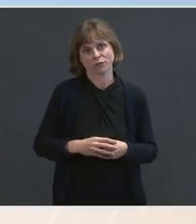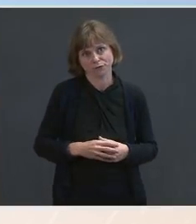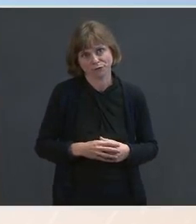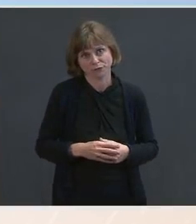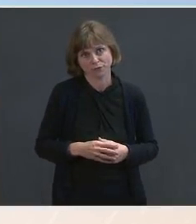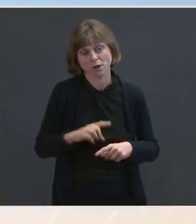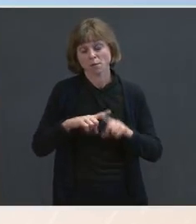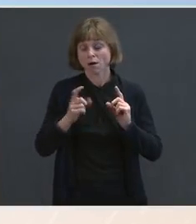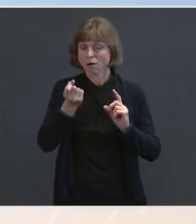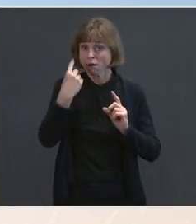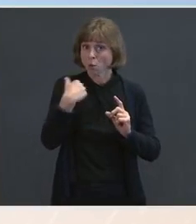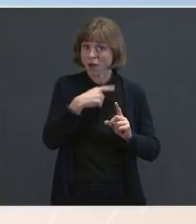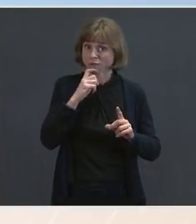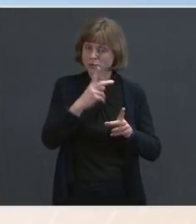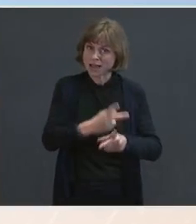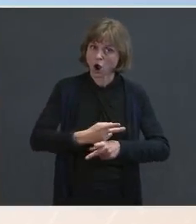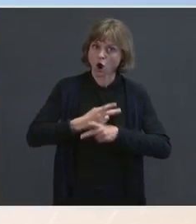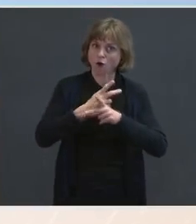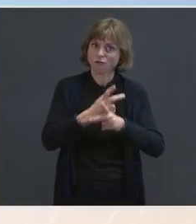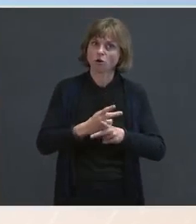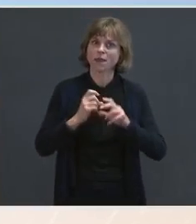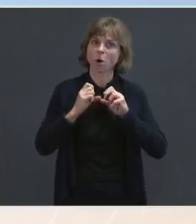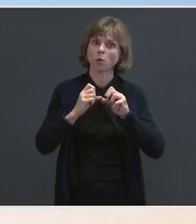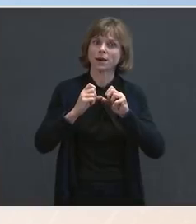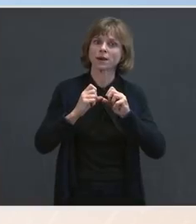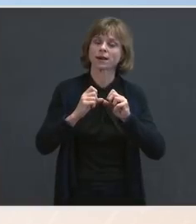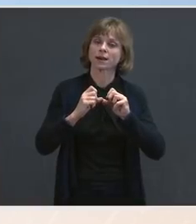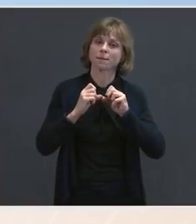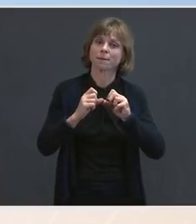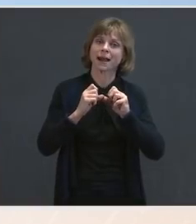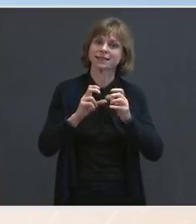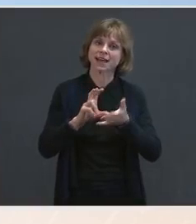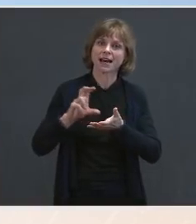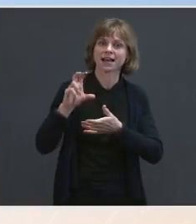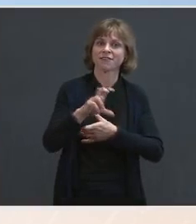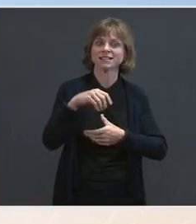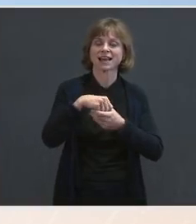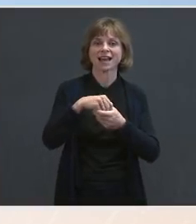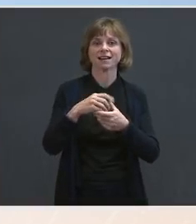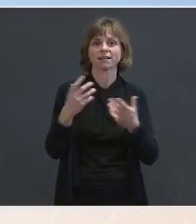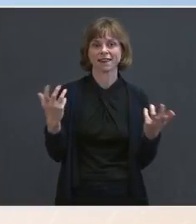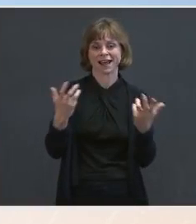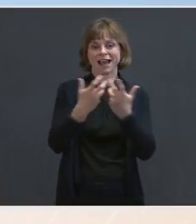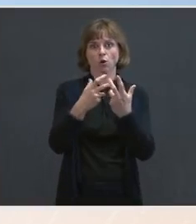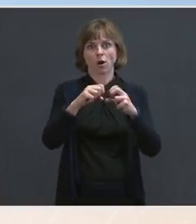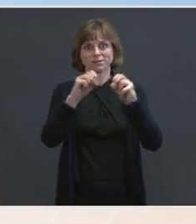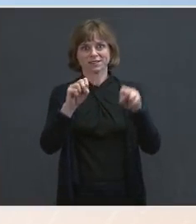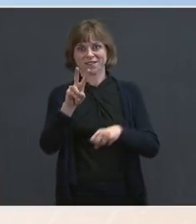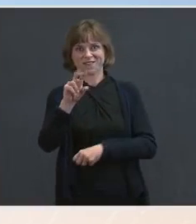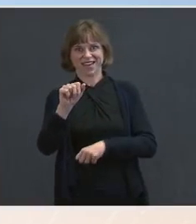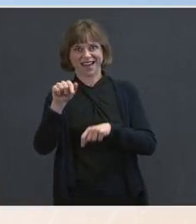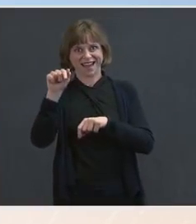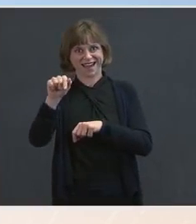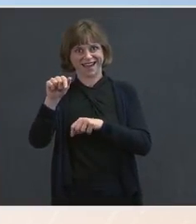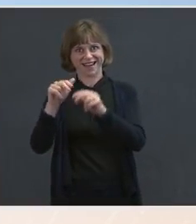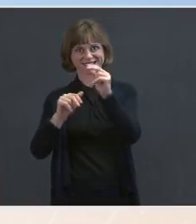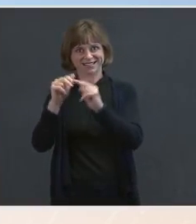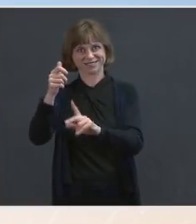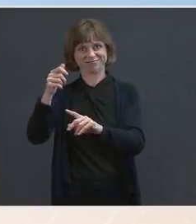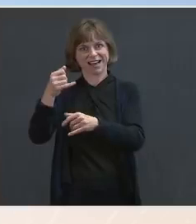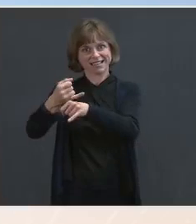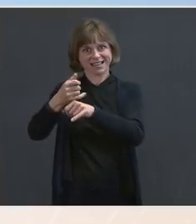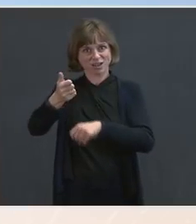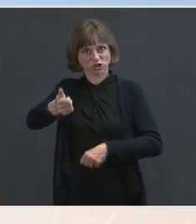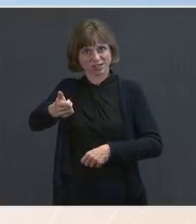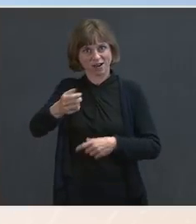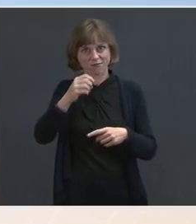really careful that we're also maintaining investment in the integrated system of the VA itself. We have to recapitalize that and make sure that these institutions,